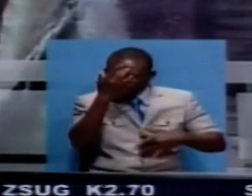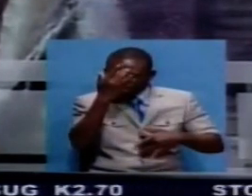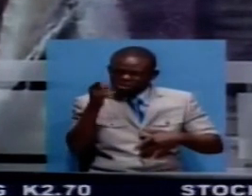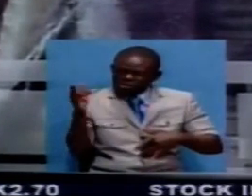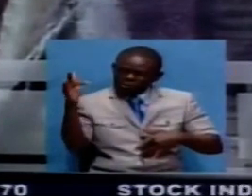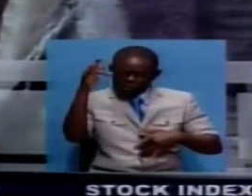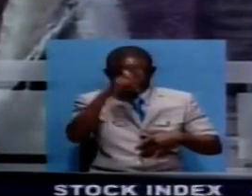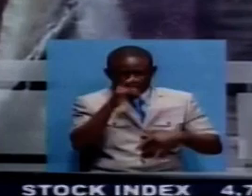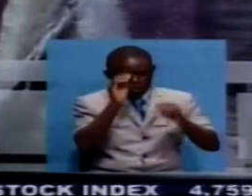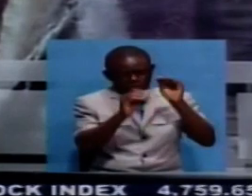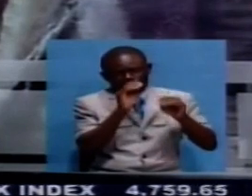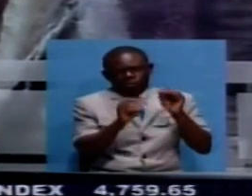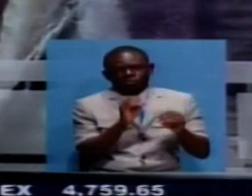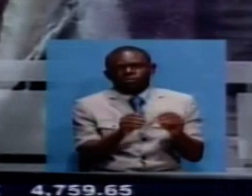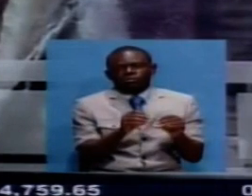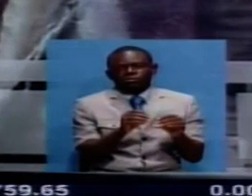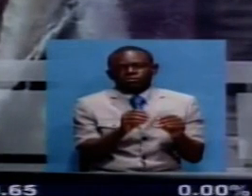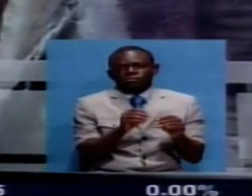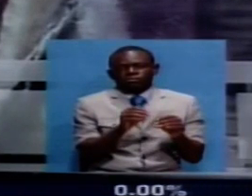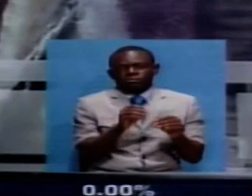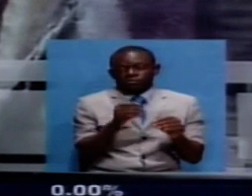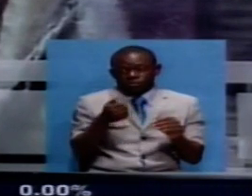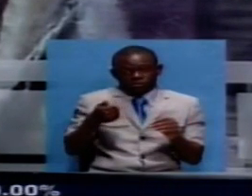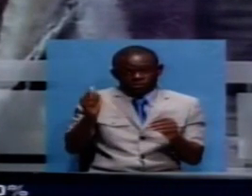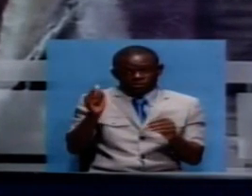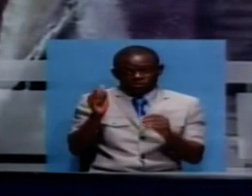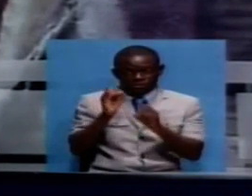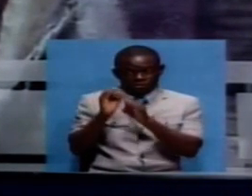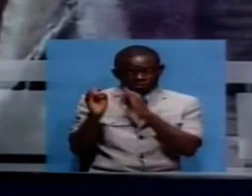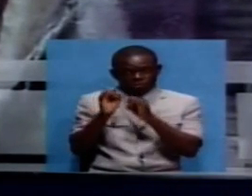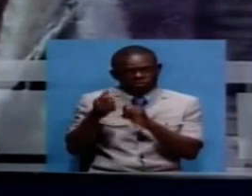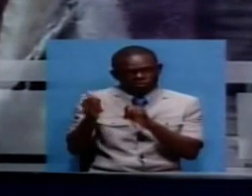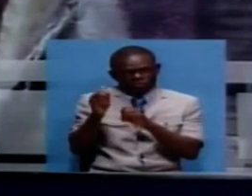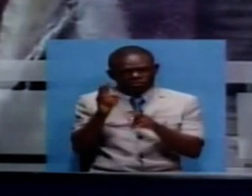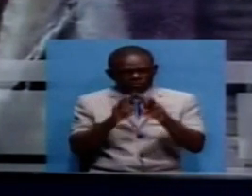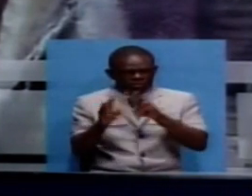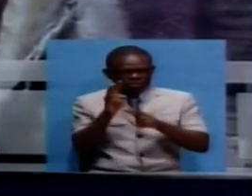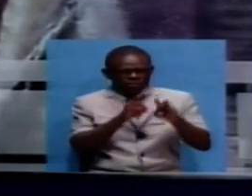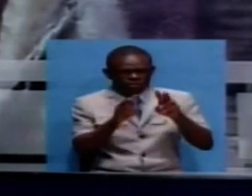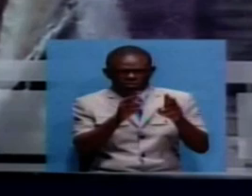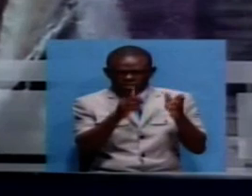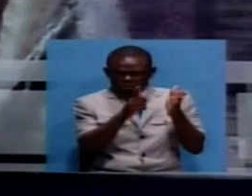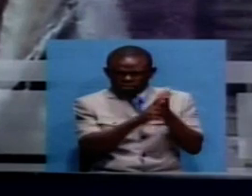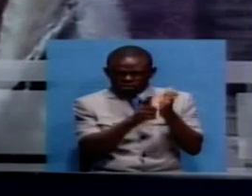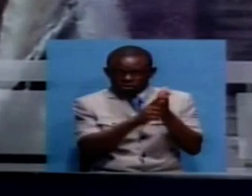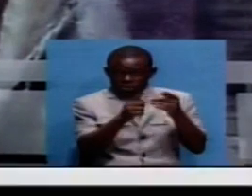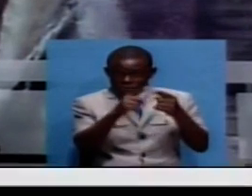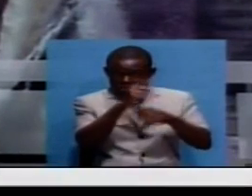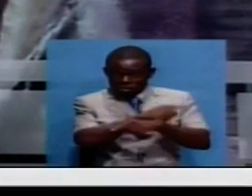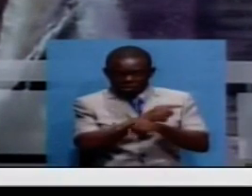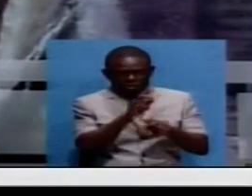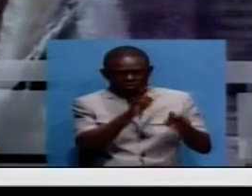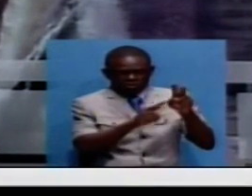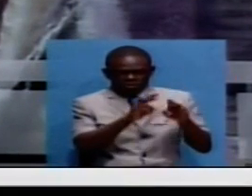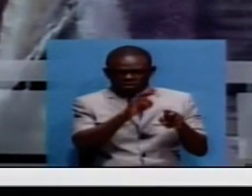with ZNBC News after a tour of Levy Teaching Hospital and Chainama Hills College in Lusaka today with medical doctors